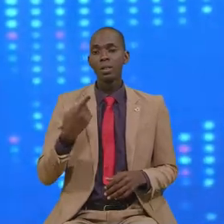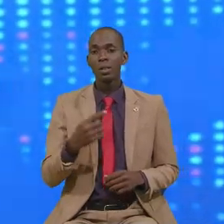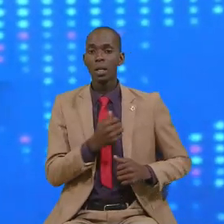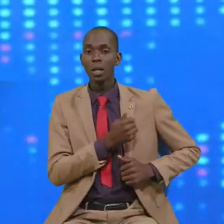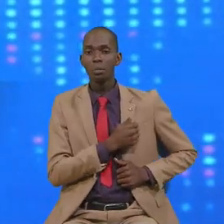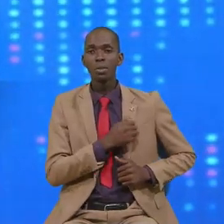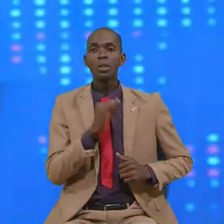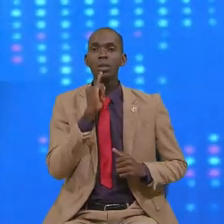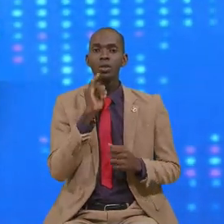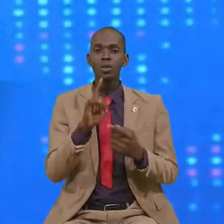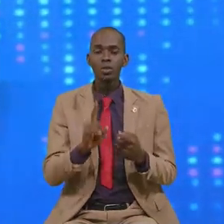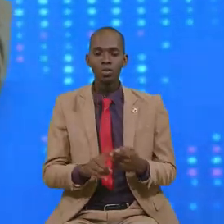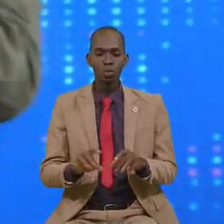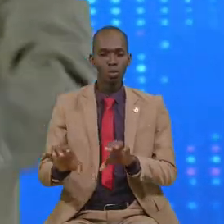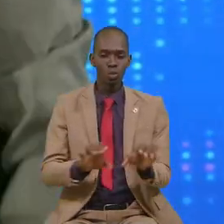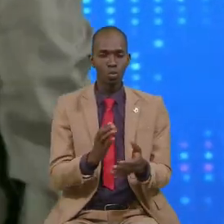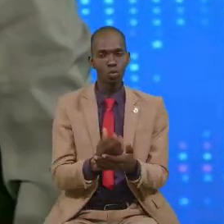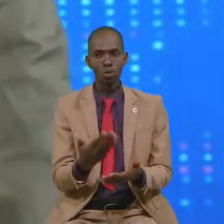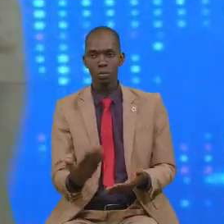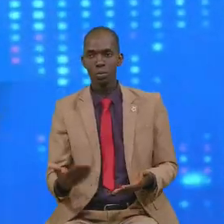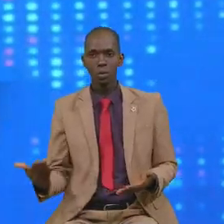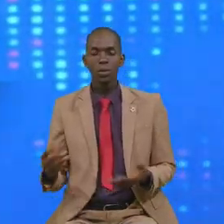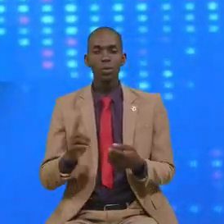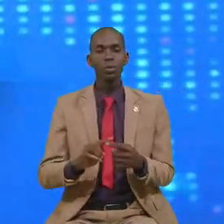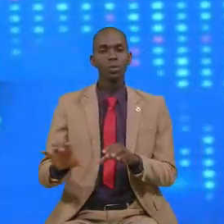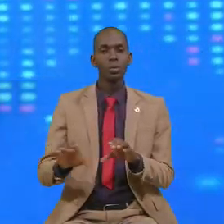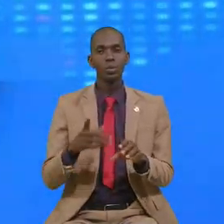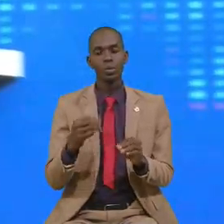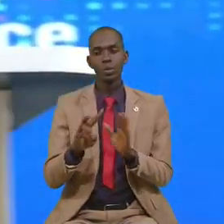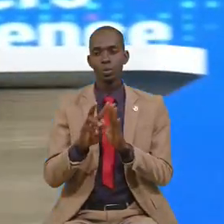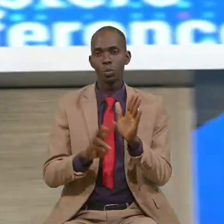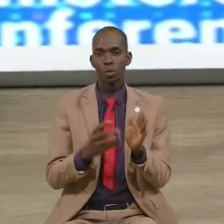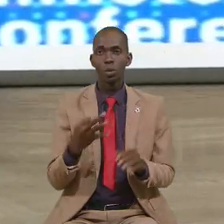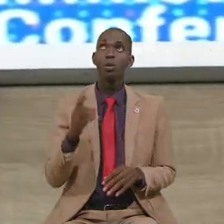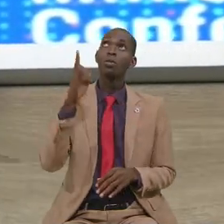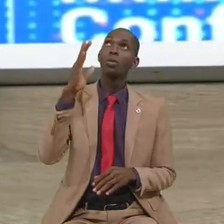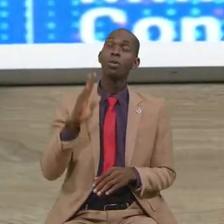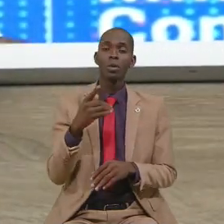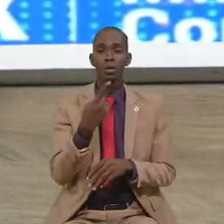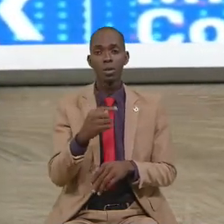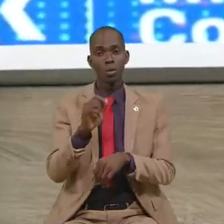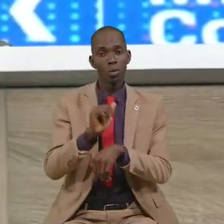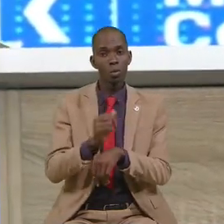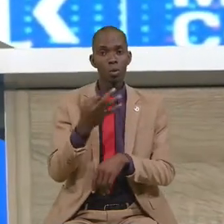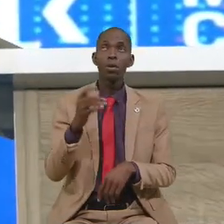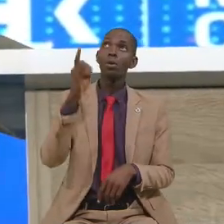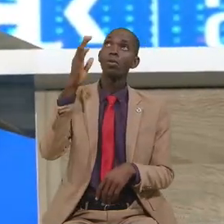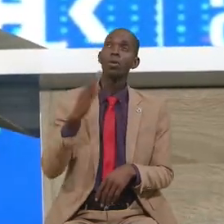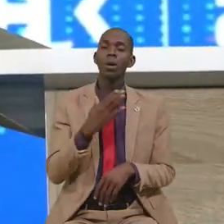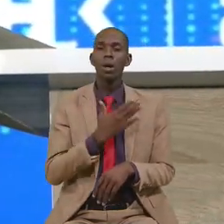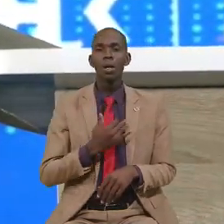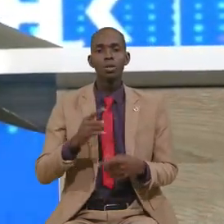get something done, to do the will of God, to do the work of God, and to penetrate